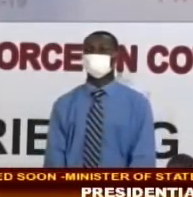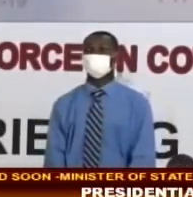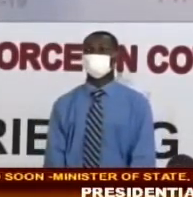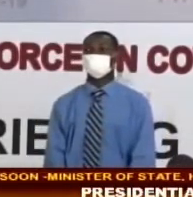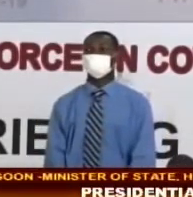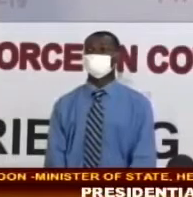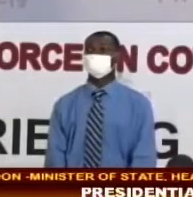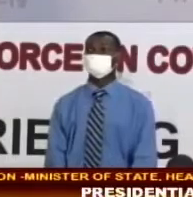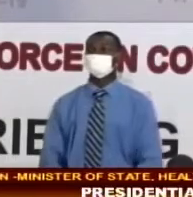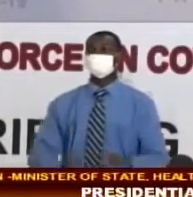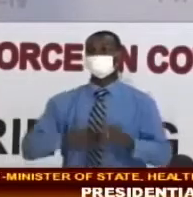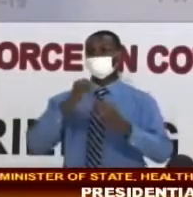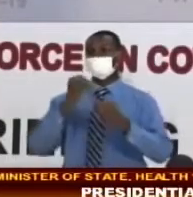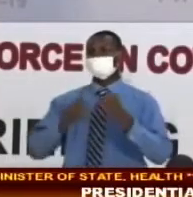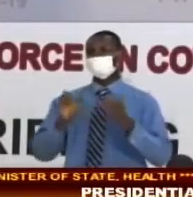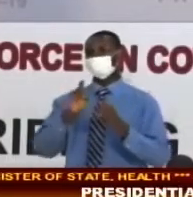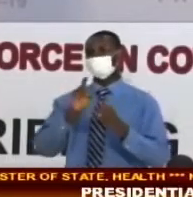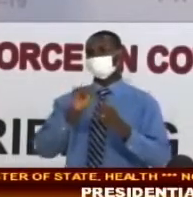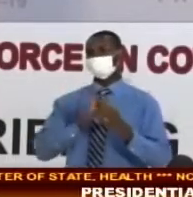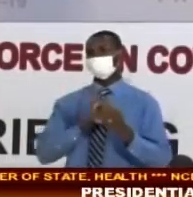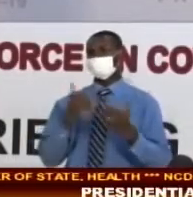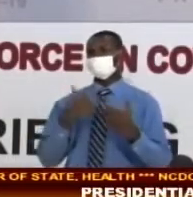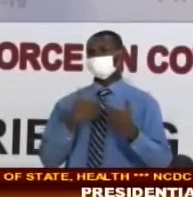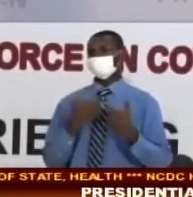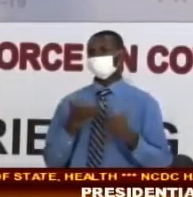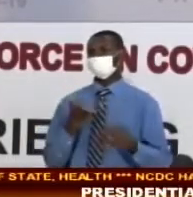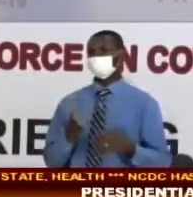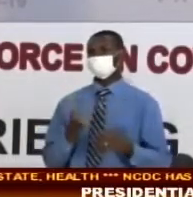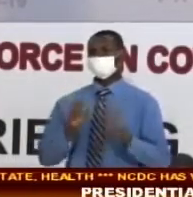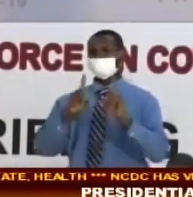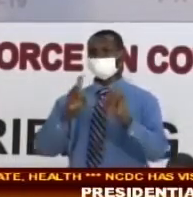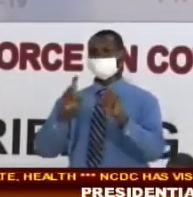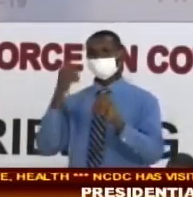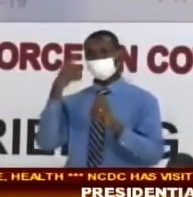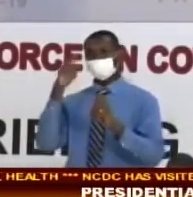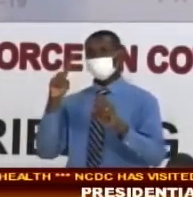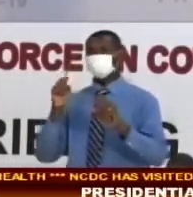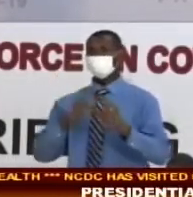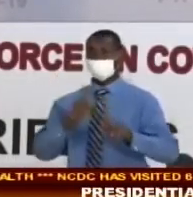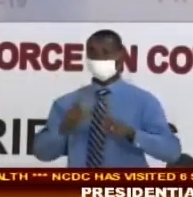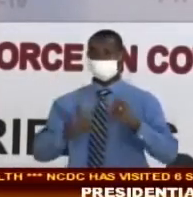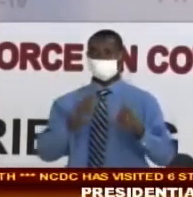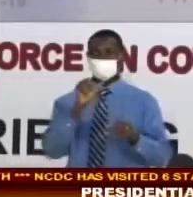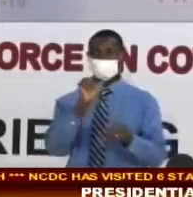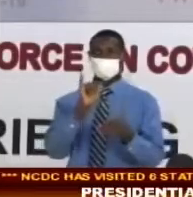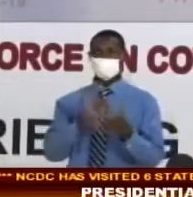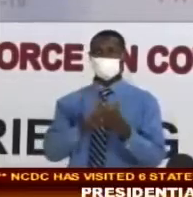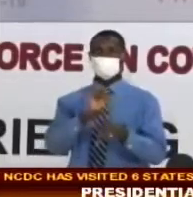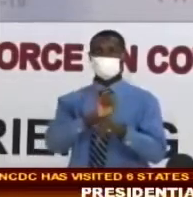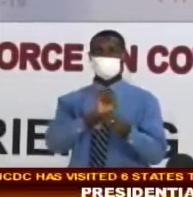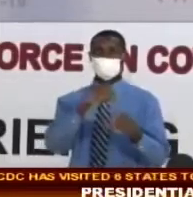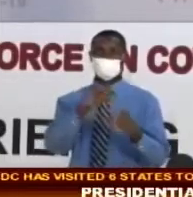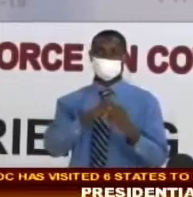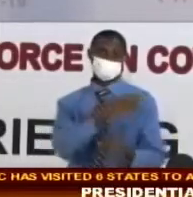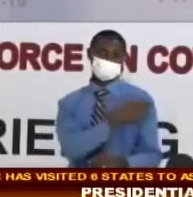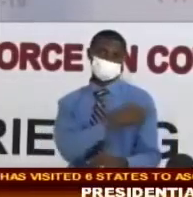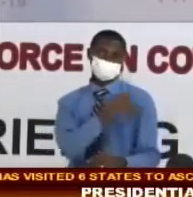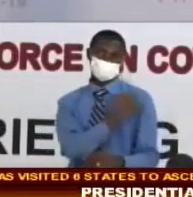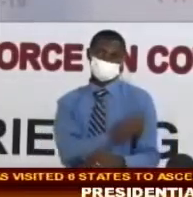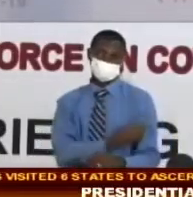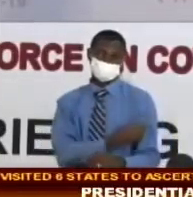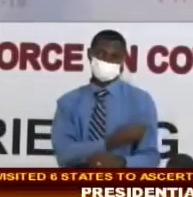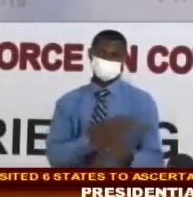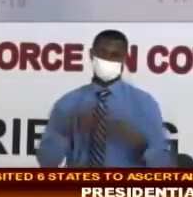I think the last I have here is testing for health workers. Well, for